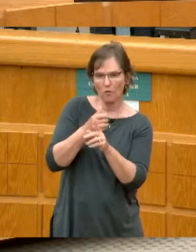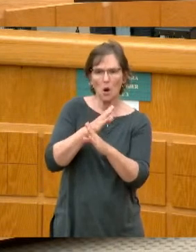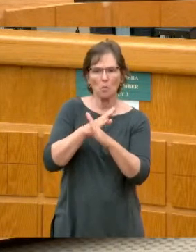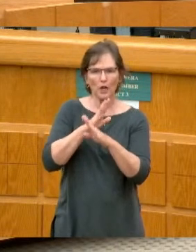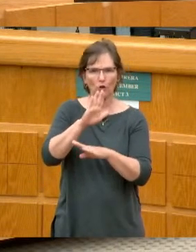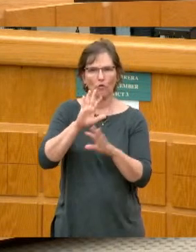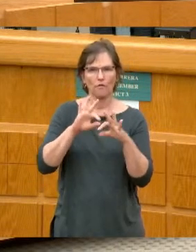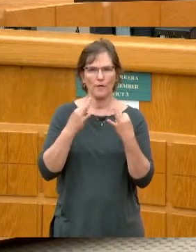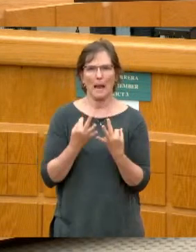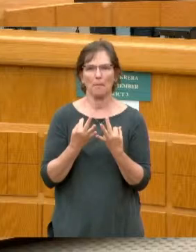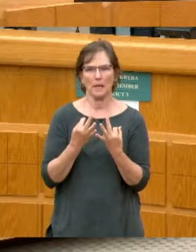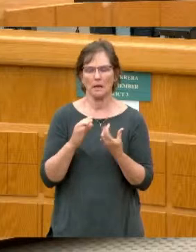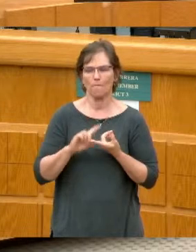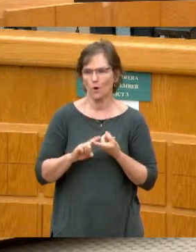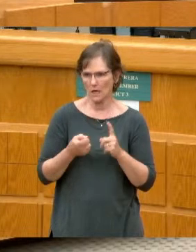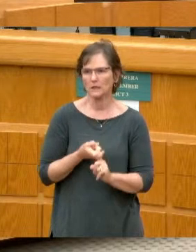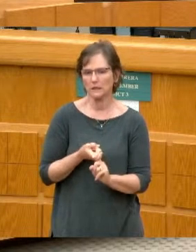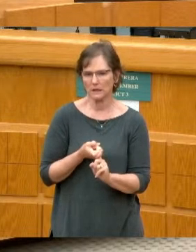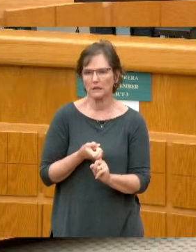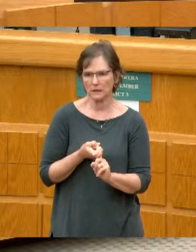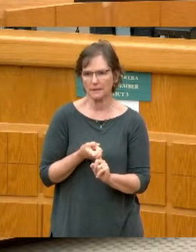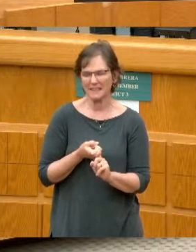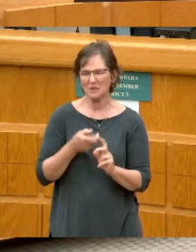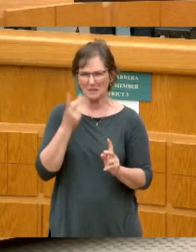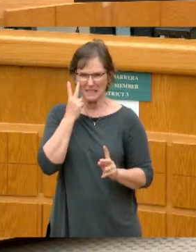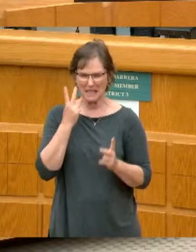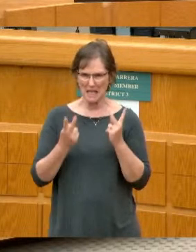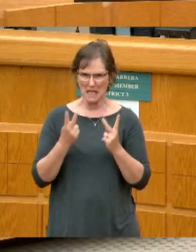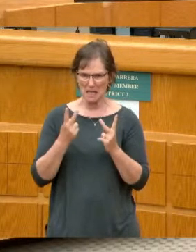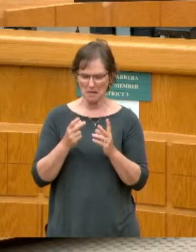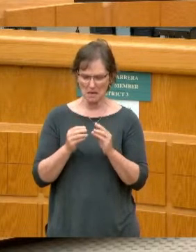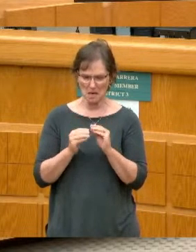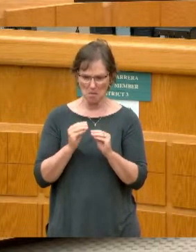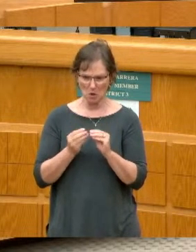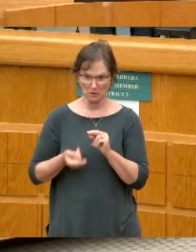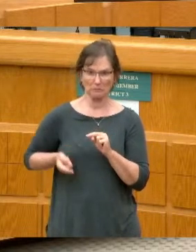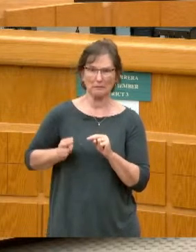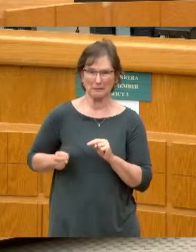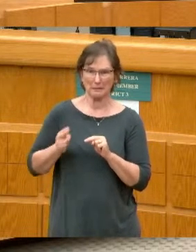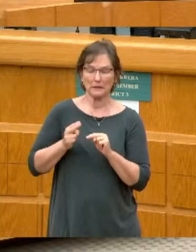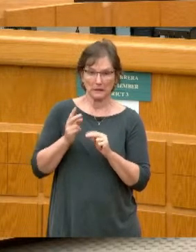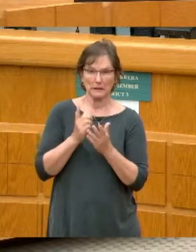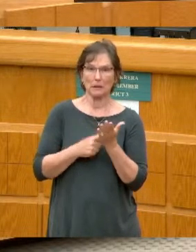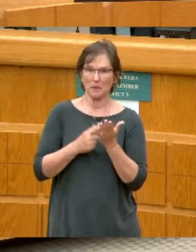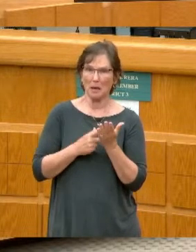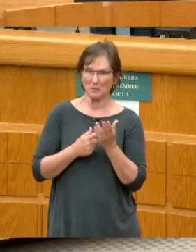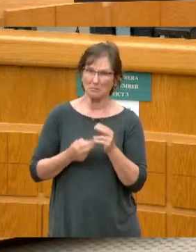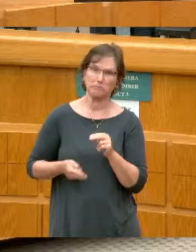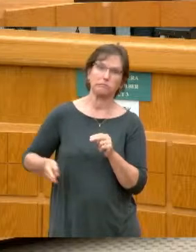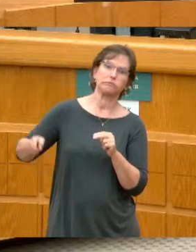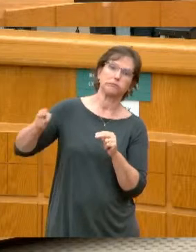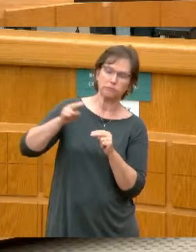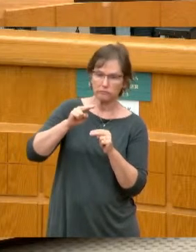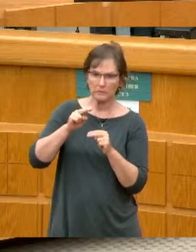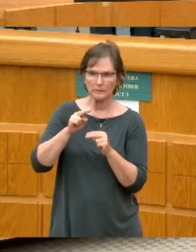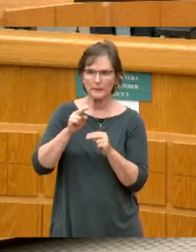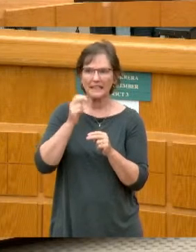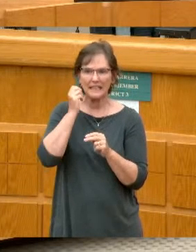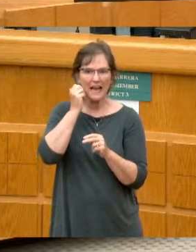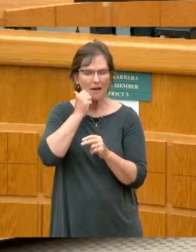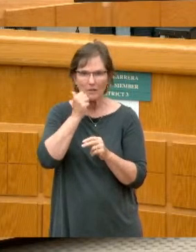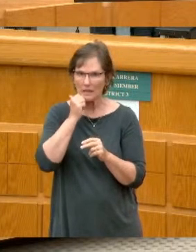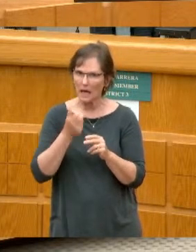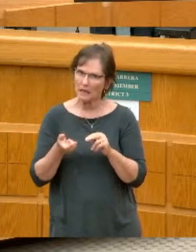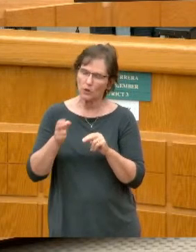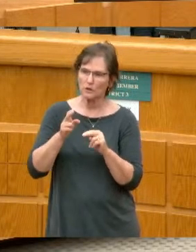know, our best defense is you, and so you need to be on the offense and taking all the protections that you can to protect you and your loved